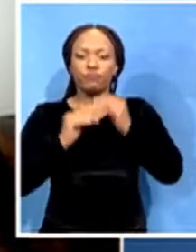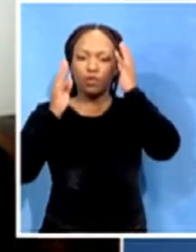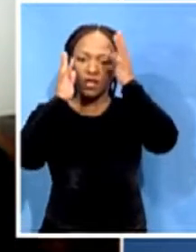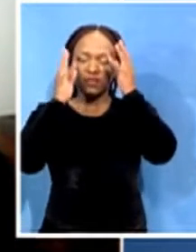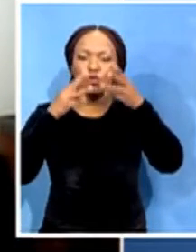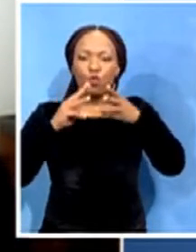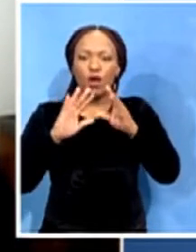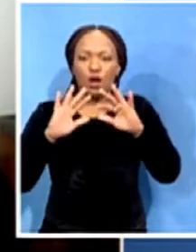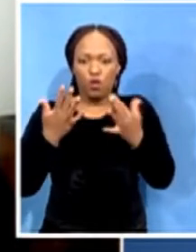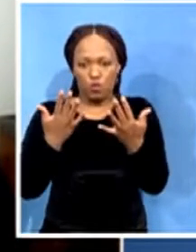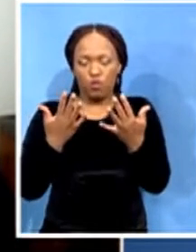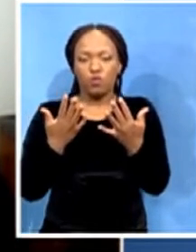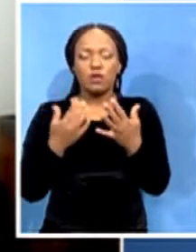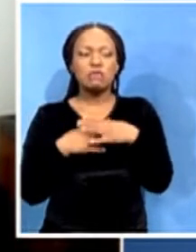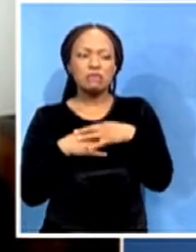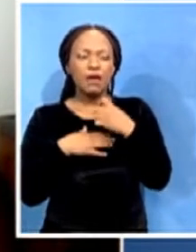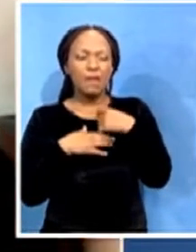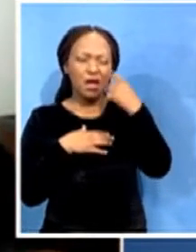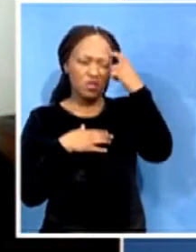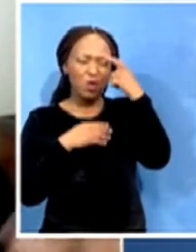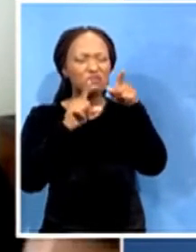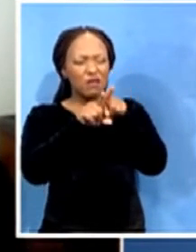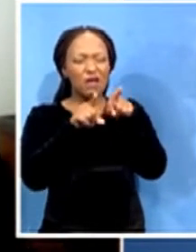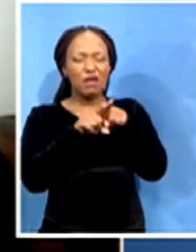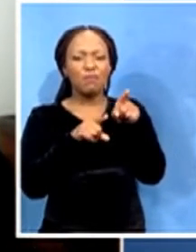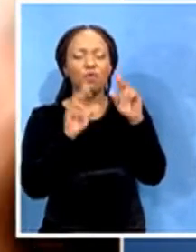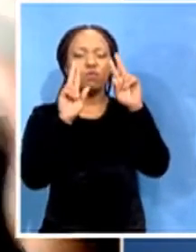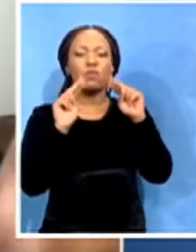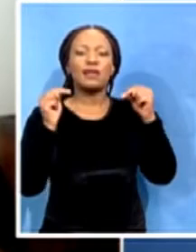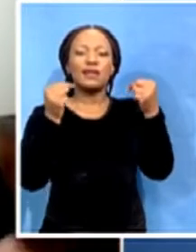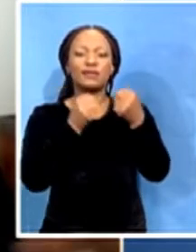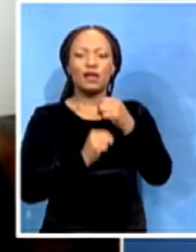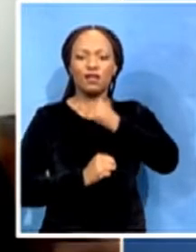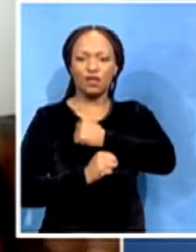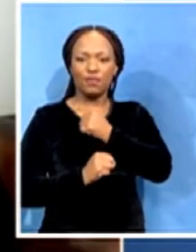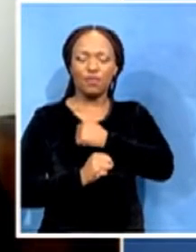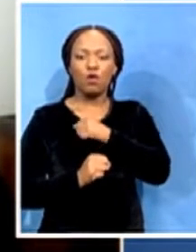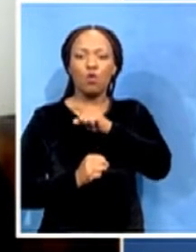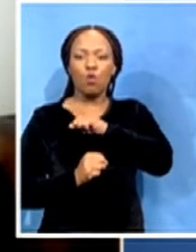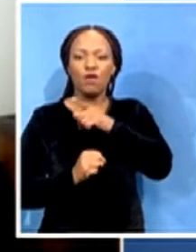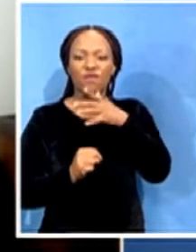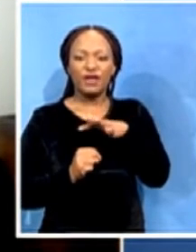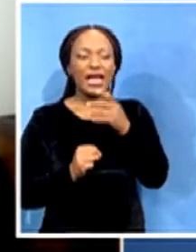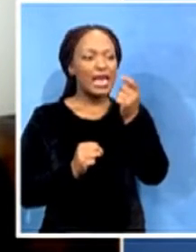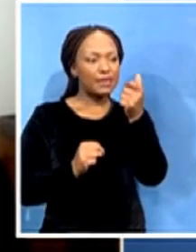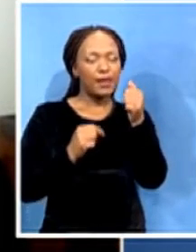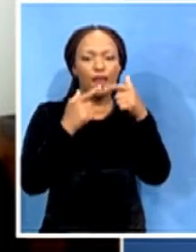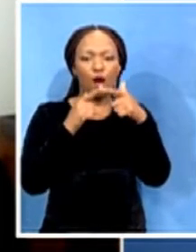the same with the national anthem, that we've taken bits and pieces of different